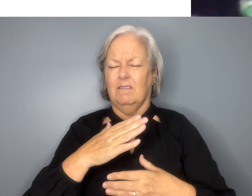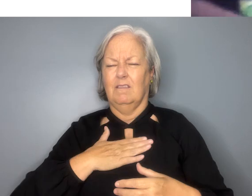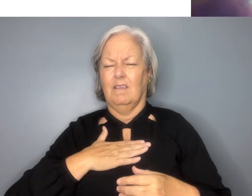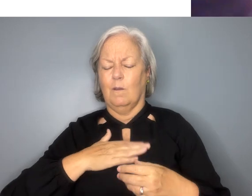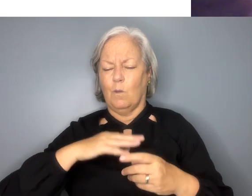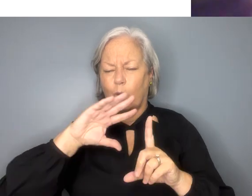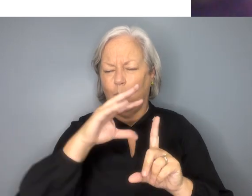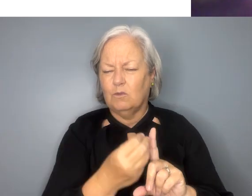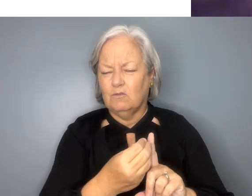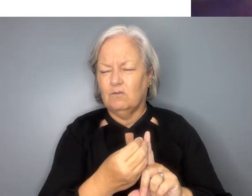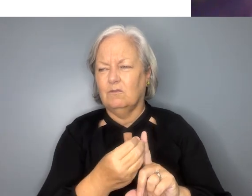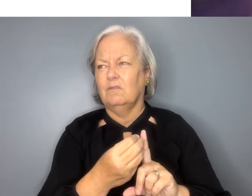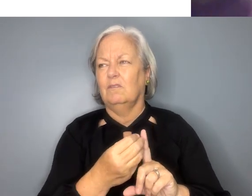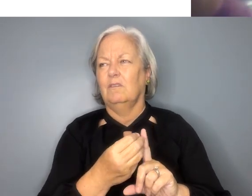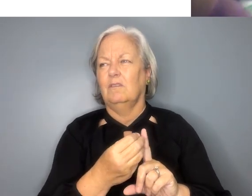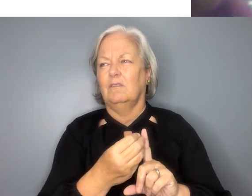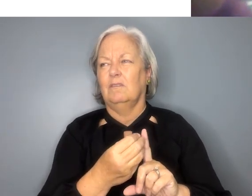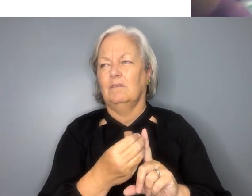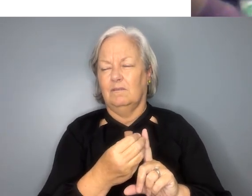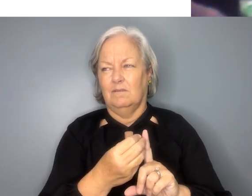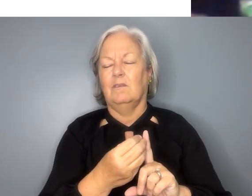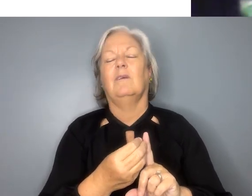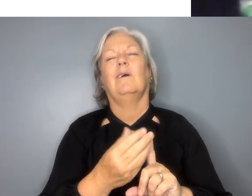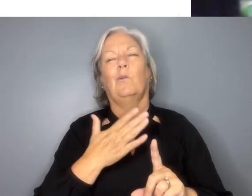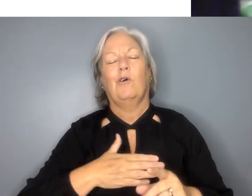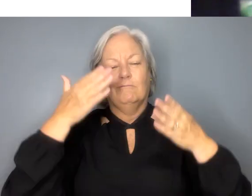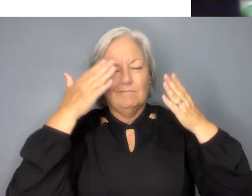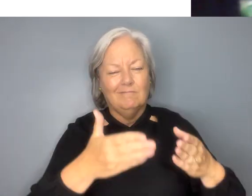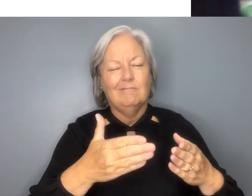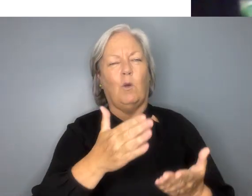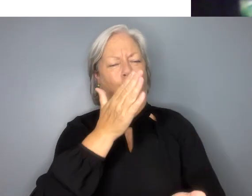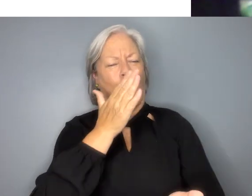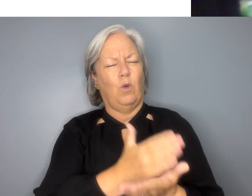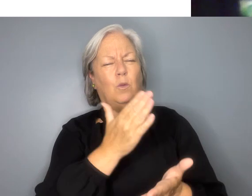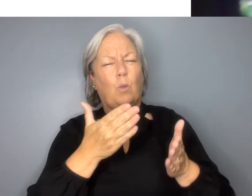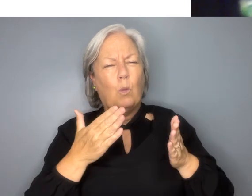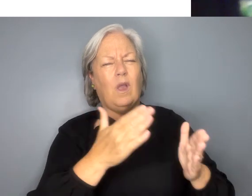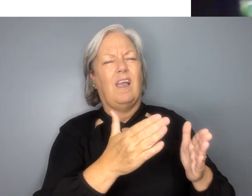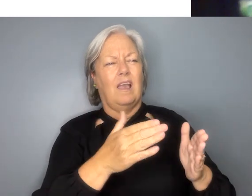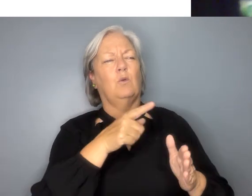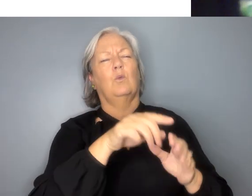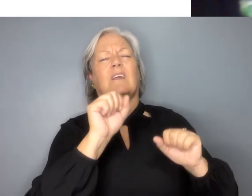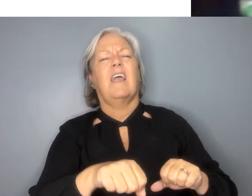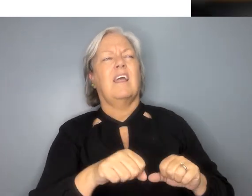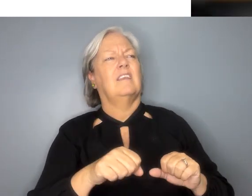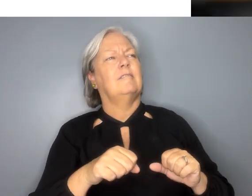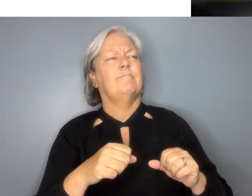instead focus on portraying authentic ways of being, if that makes